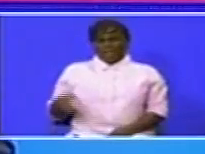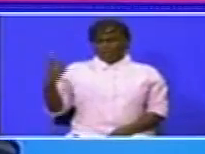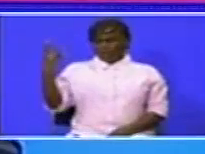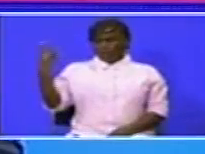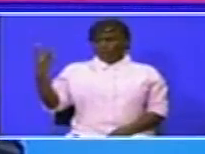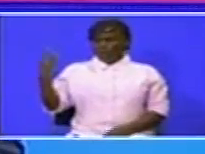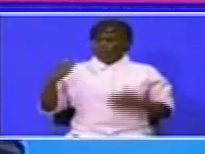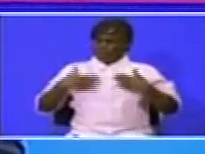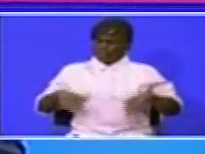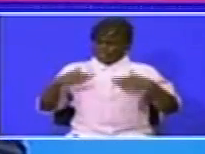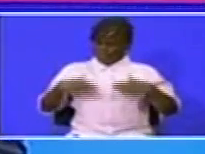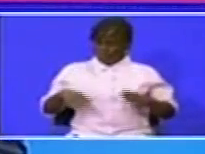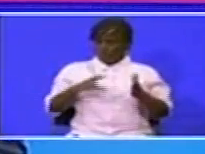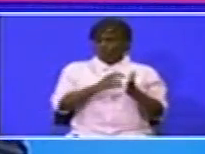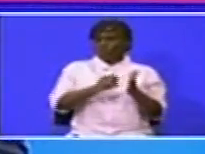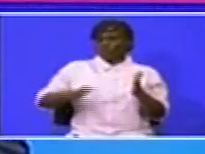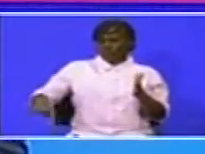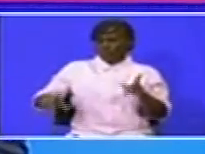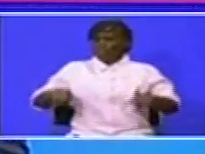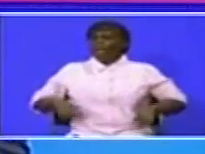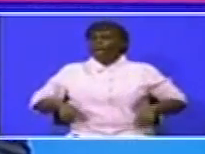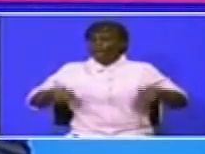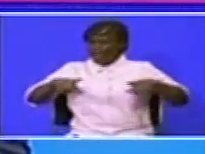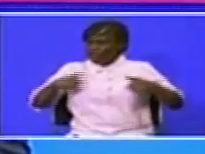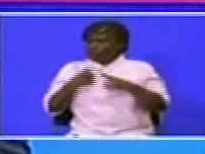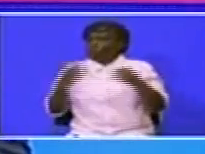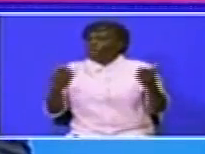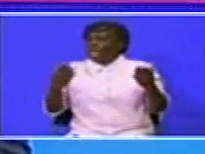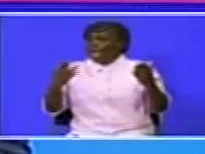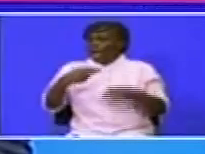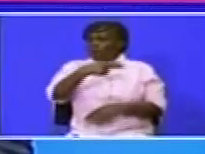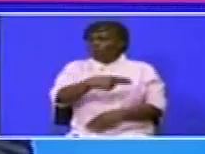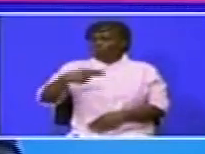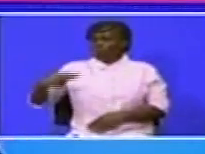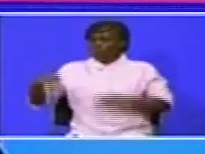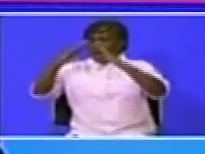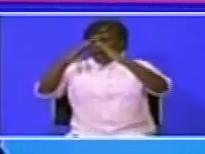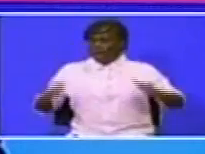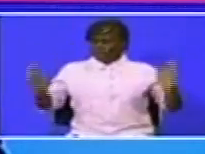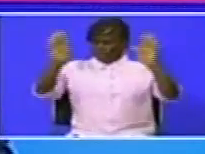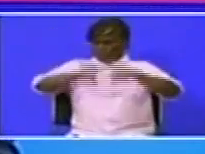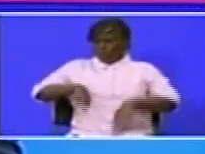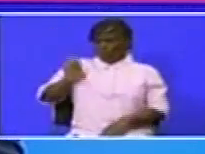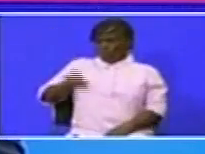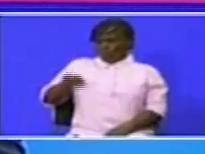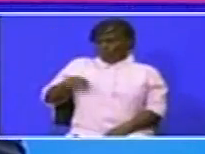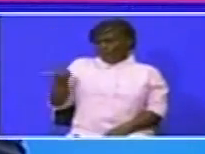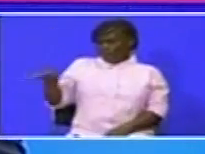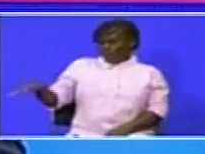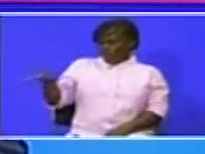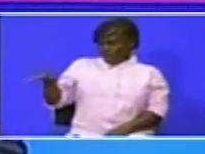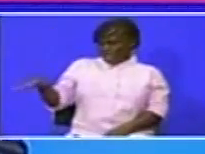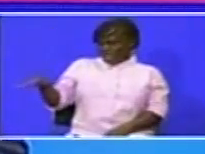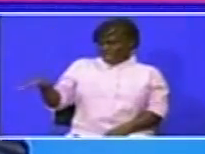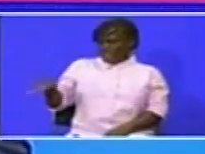people have been today pulled out alive from the rubble of the collapsed building in Huruma. A woman who was rescued in the morning is said to